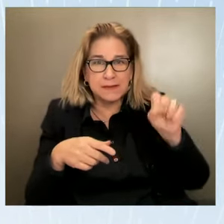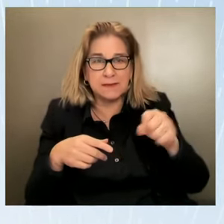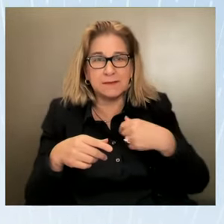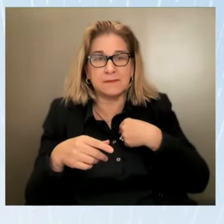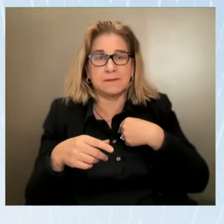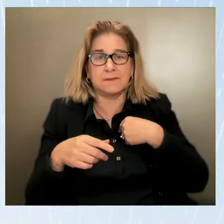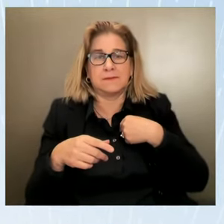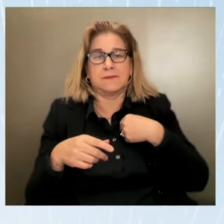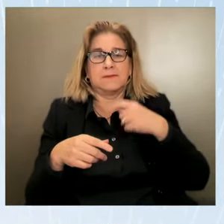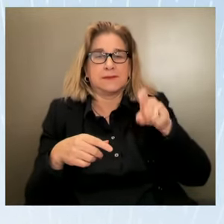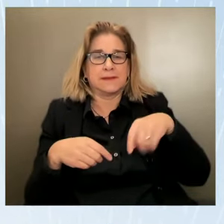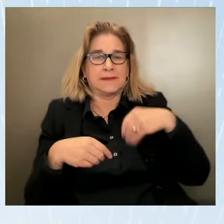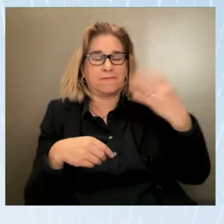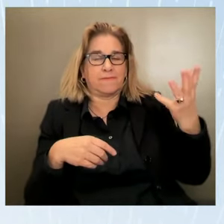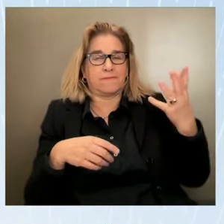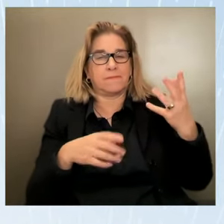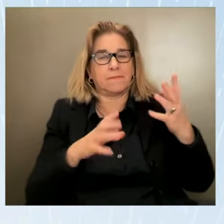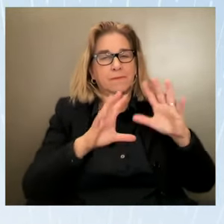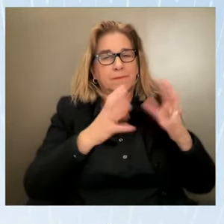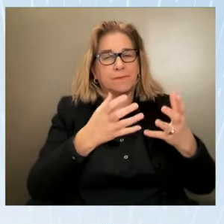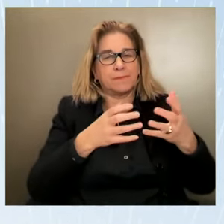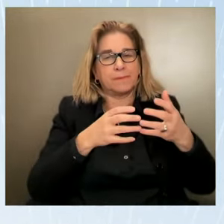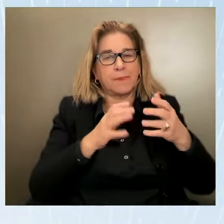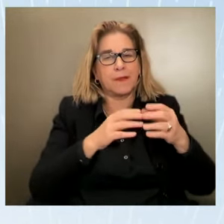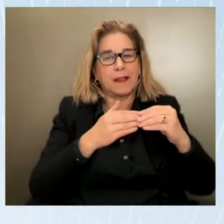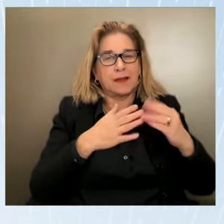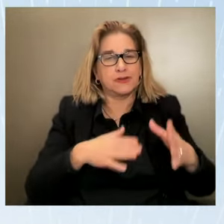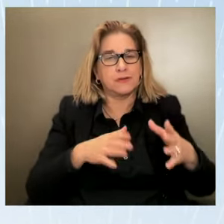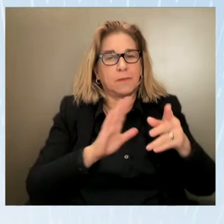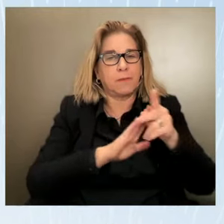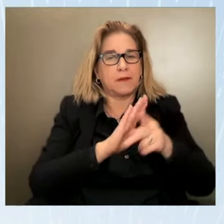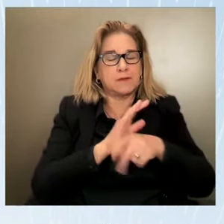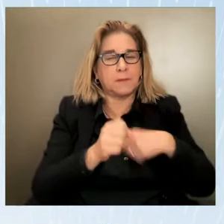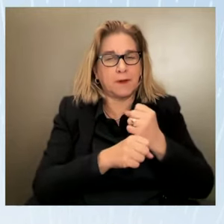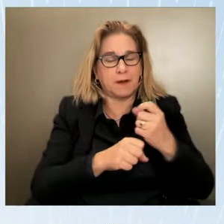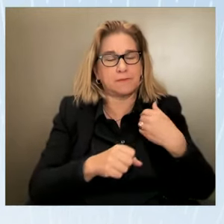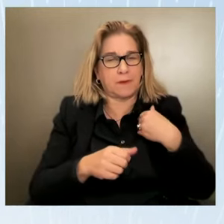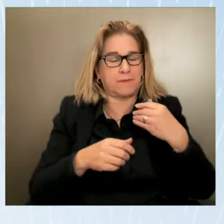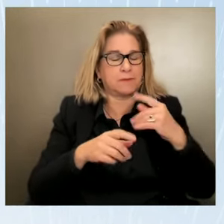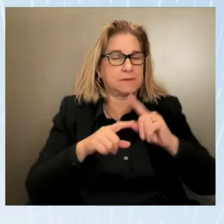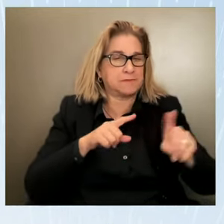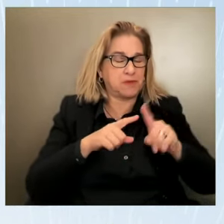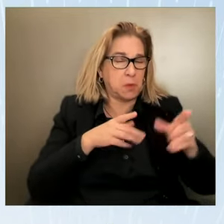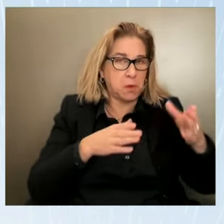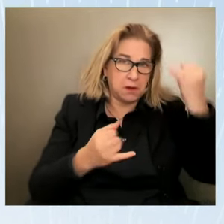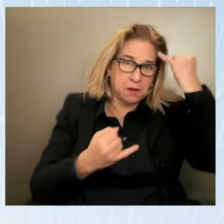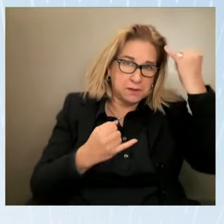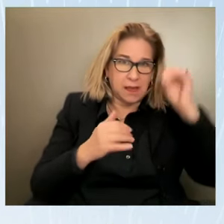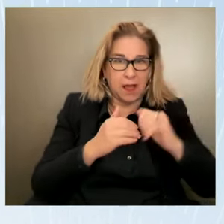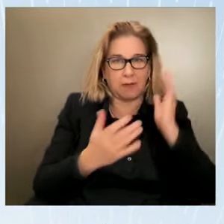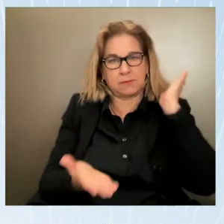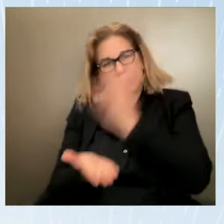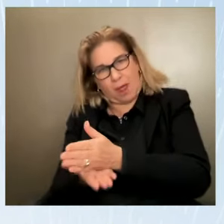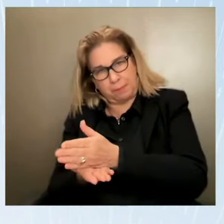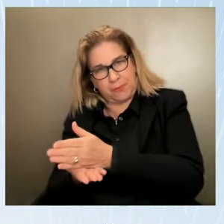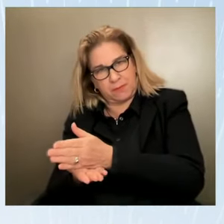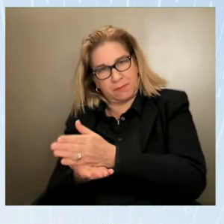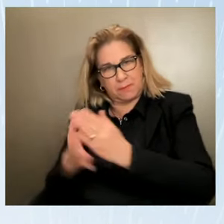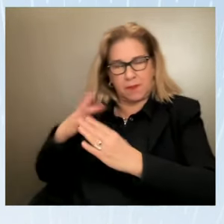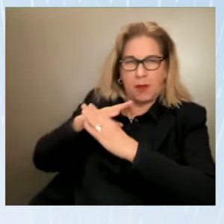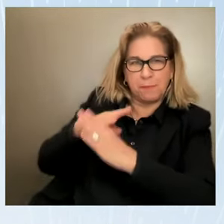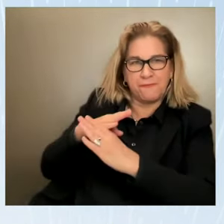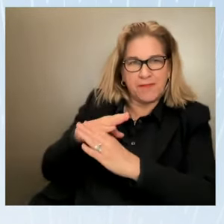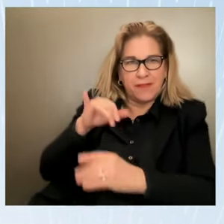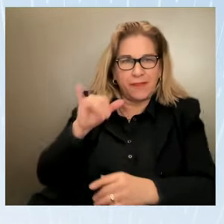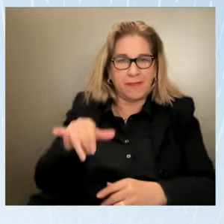labor. Our goal more generally is to ensure the gravity and nuance of the human trafficking problem is well understood and to support the policy and